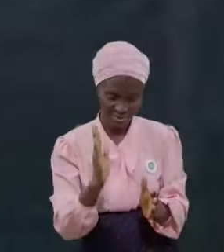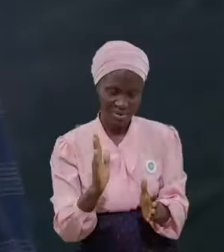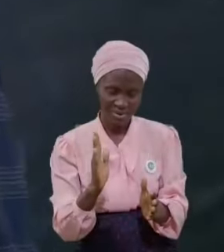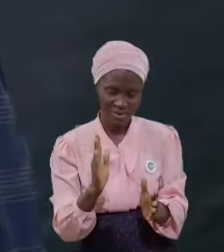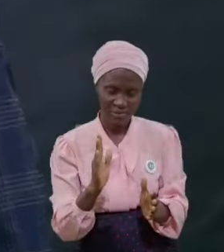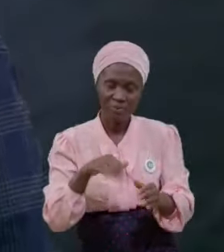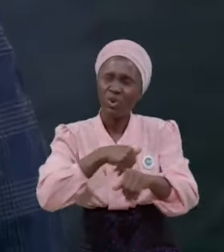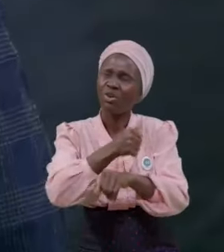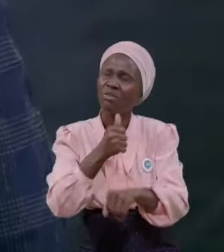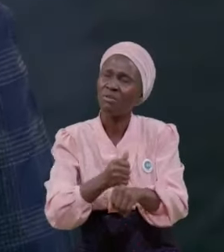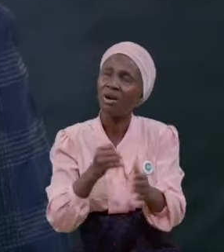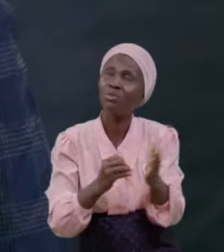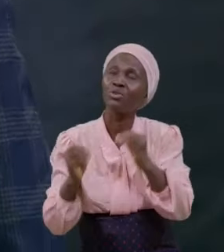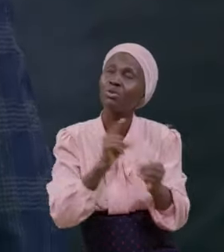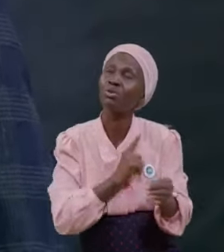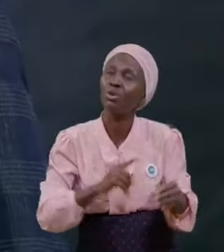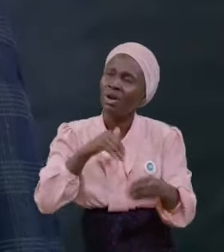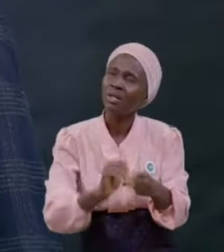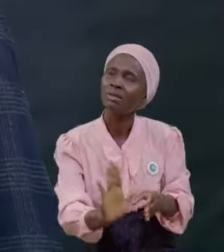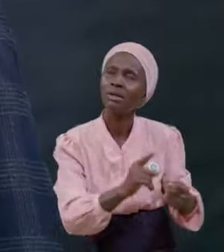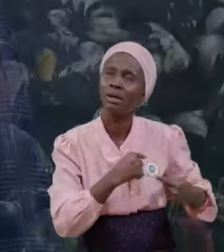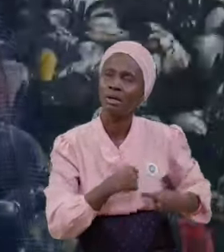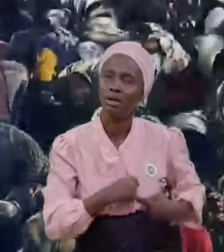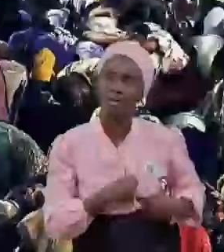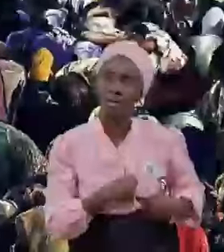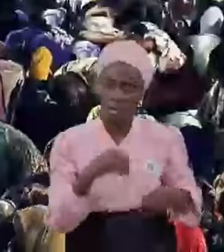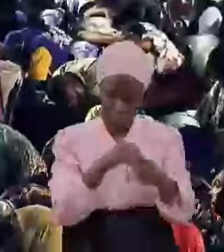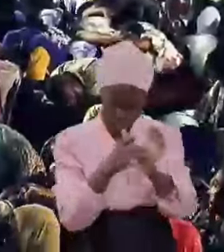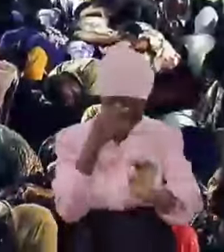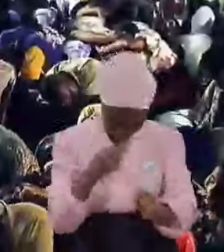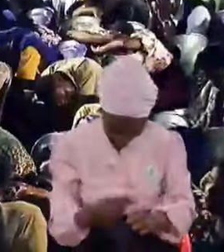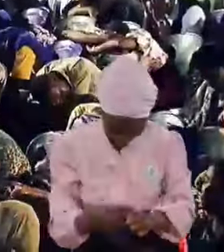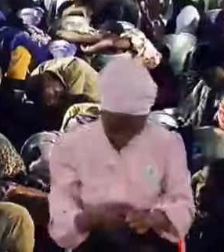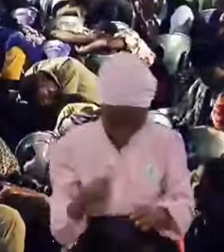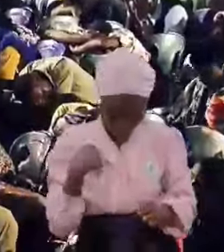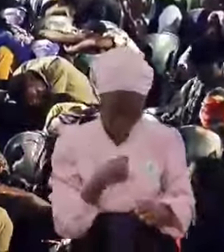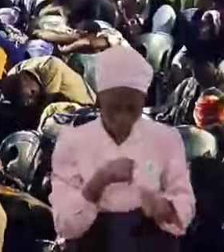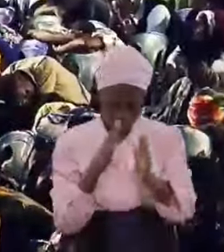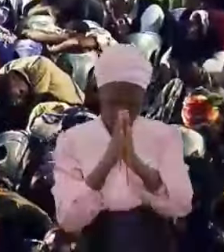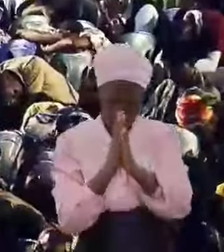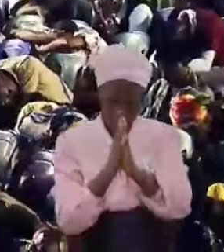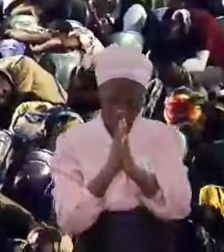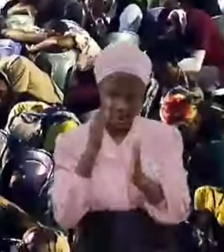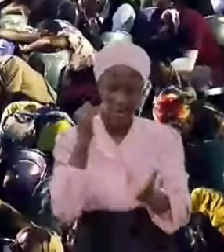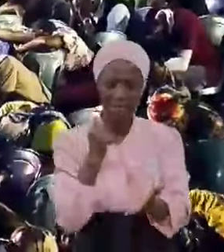In Jesus' name we pray. God bless you. Keep on standing.